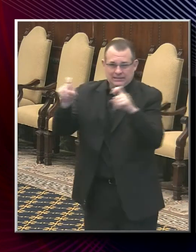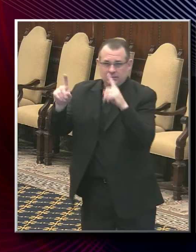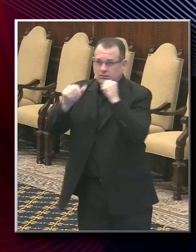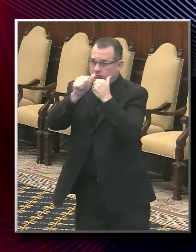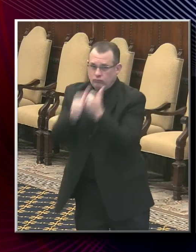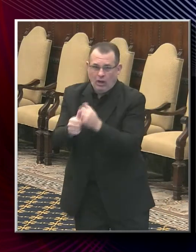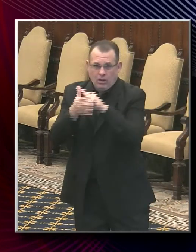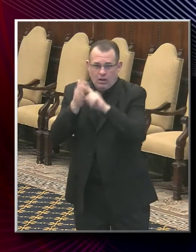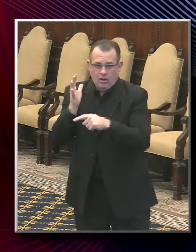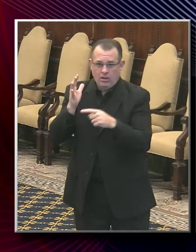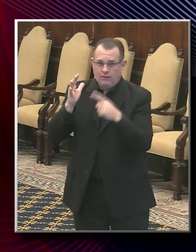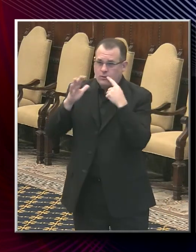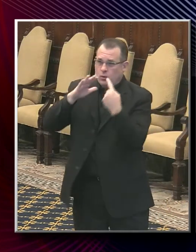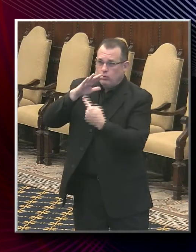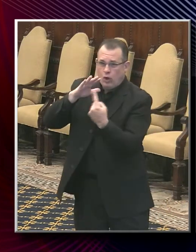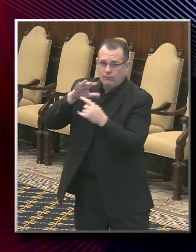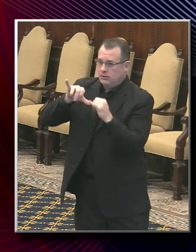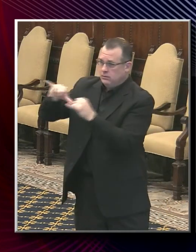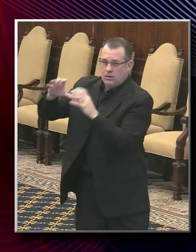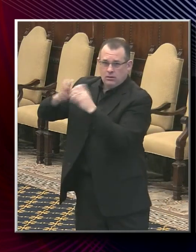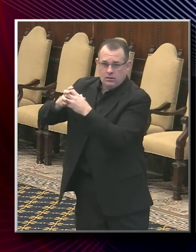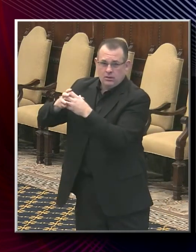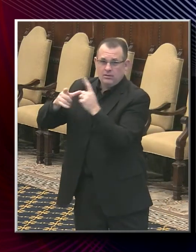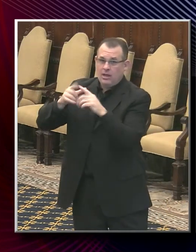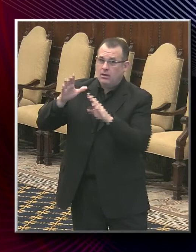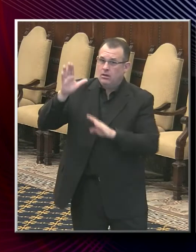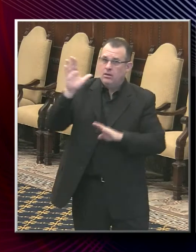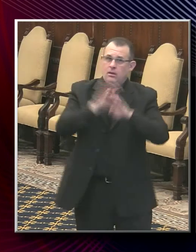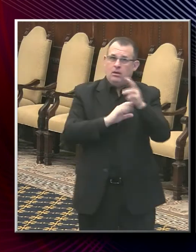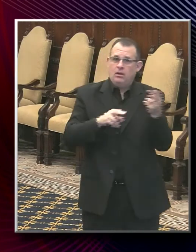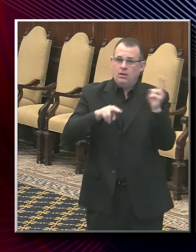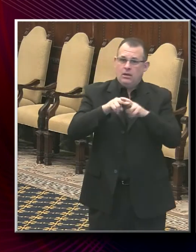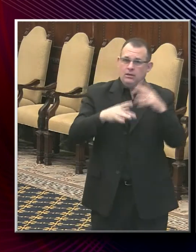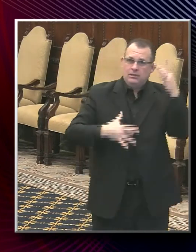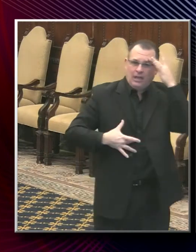we go sliding backwards, the economy is going to take even a double hit.